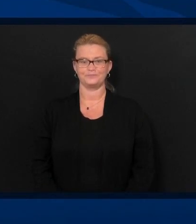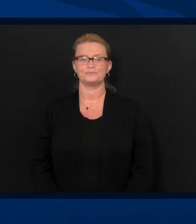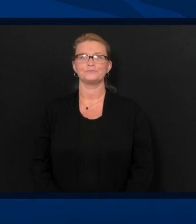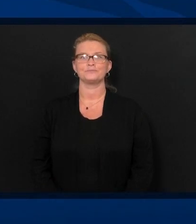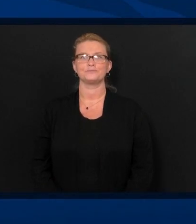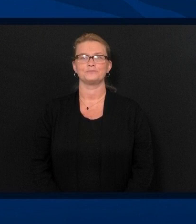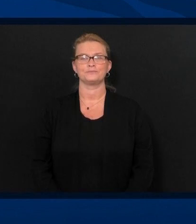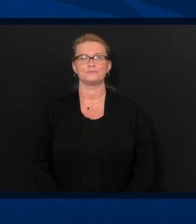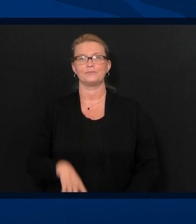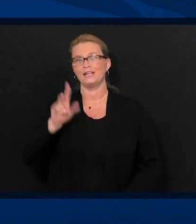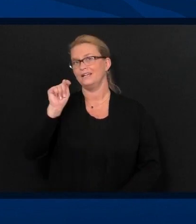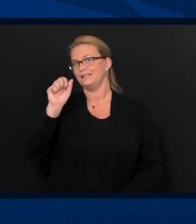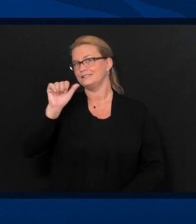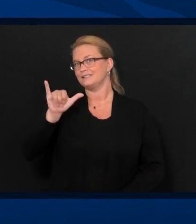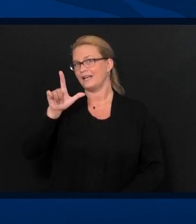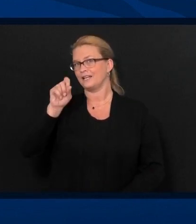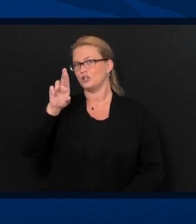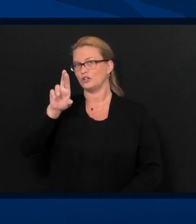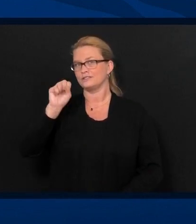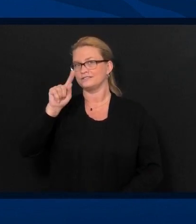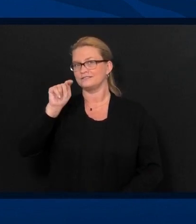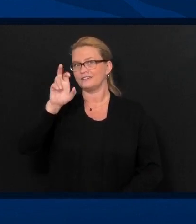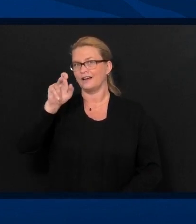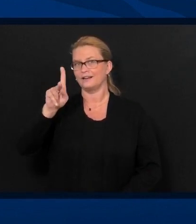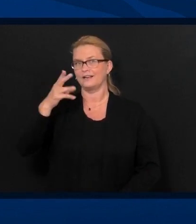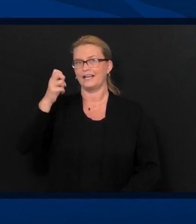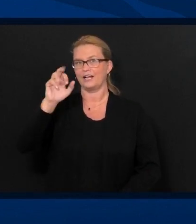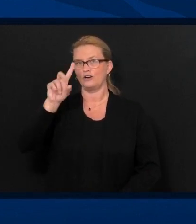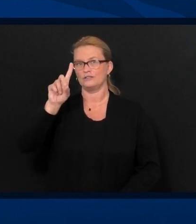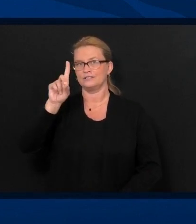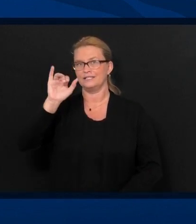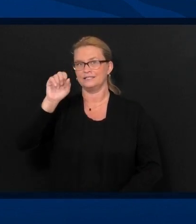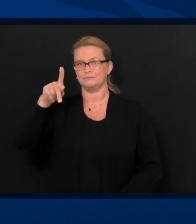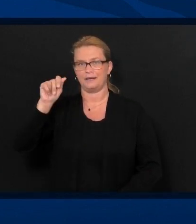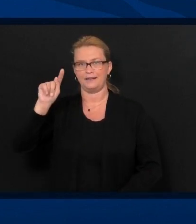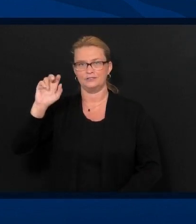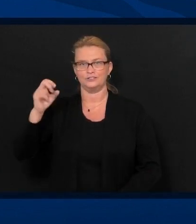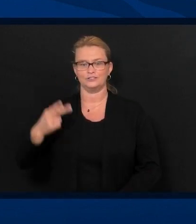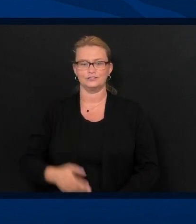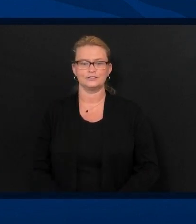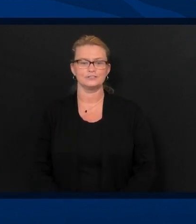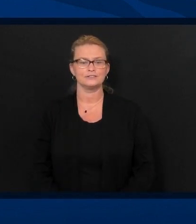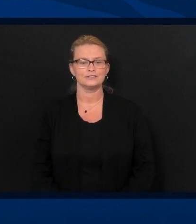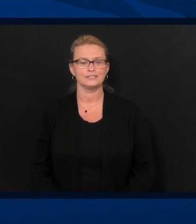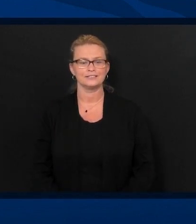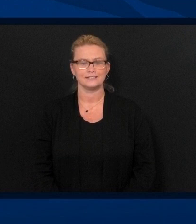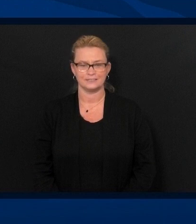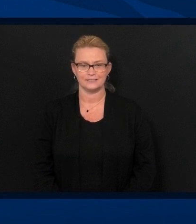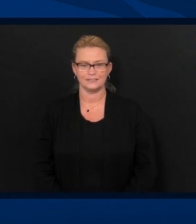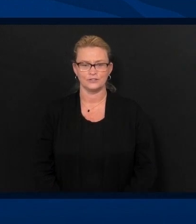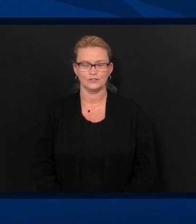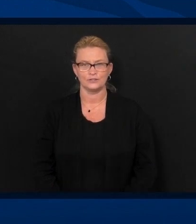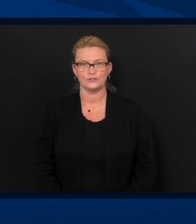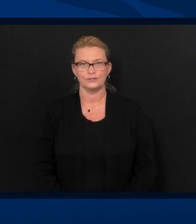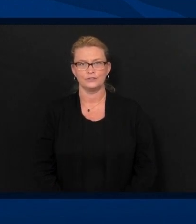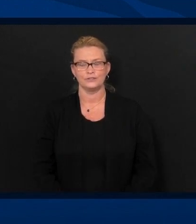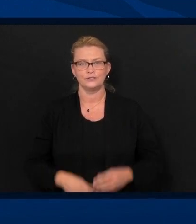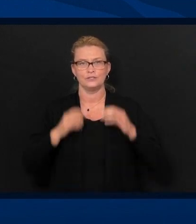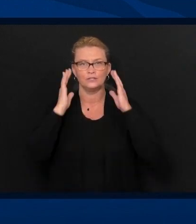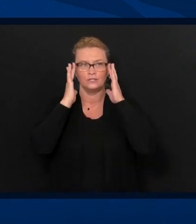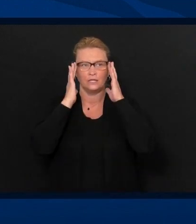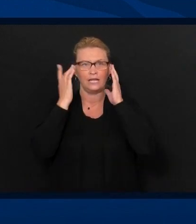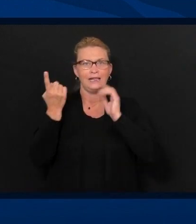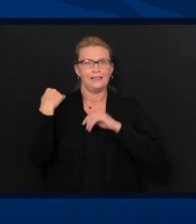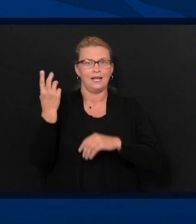Kenny. Next, we'll go to Taylor Stuck with the Herald-Dispatch. Hi, everyone. It's Taylor. On Wednesday, I asked